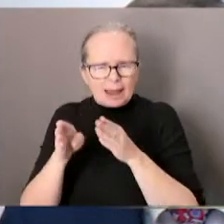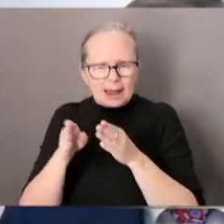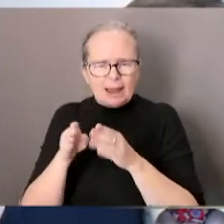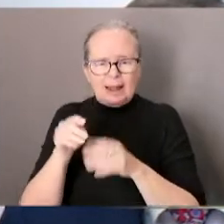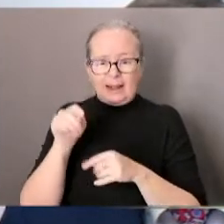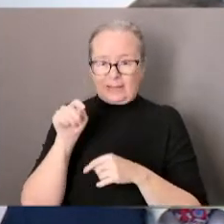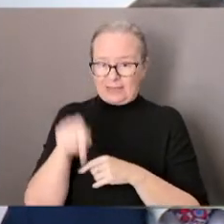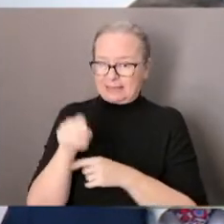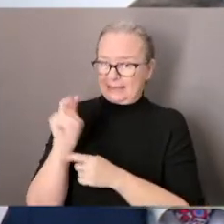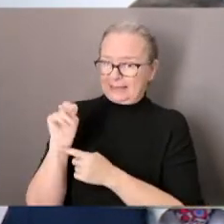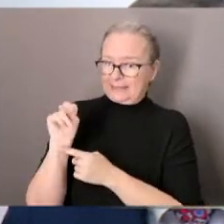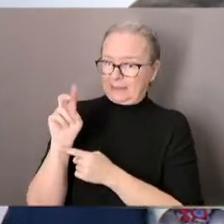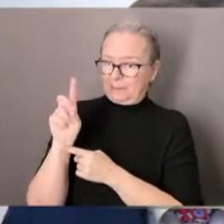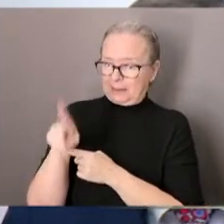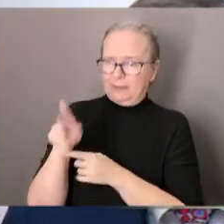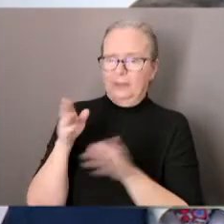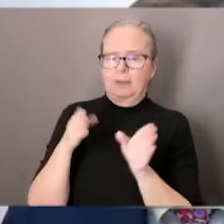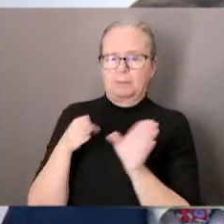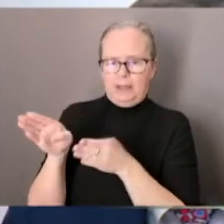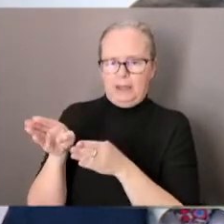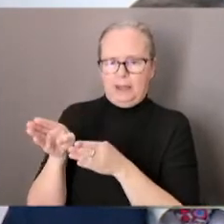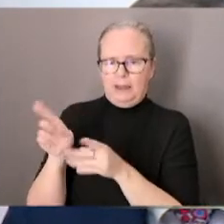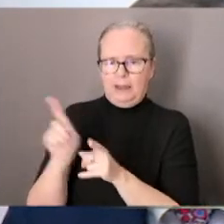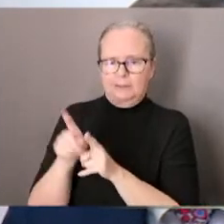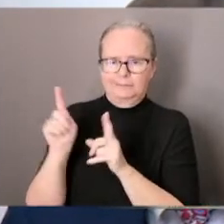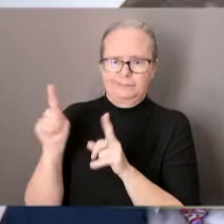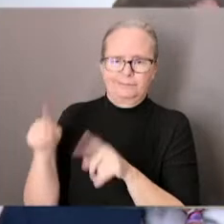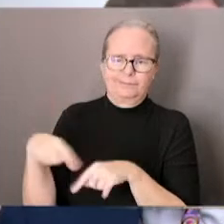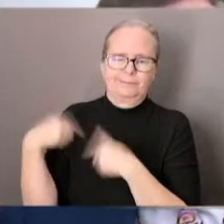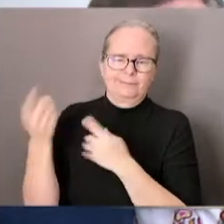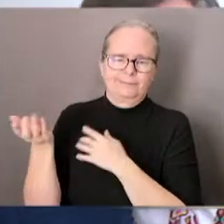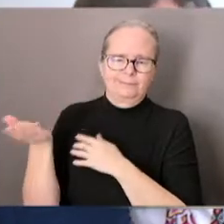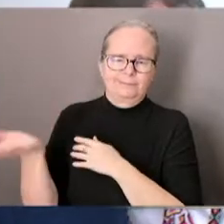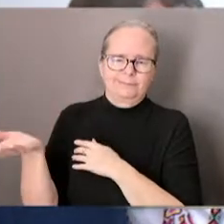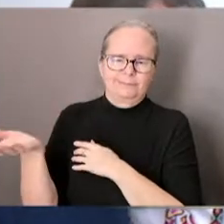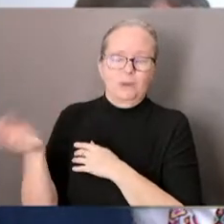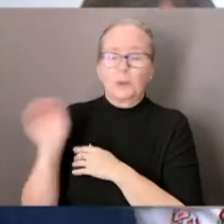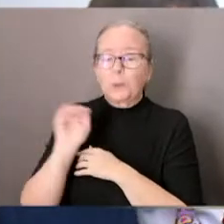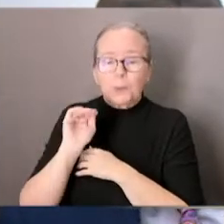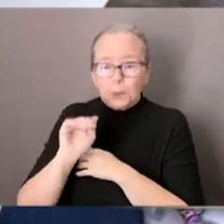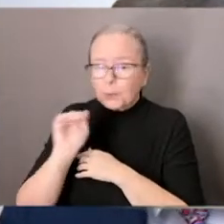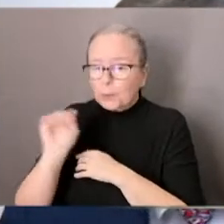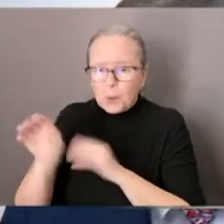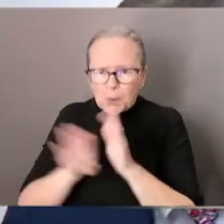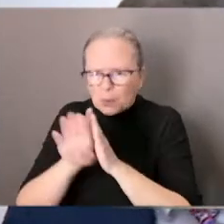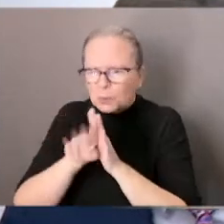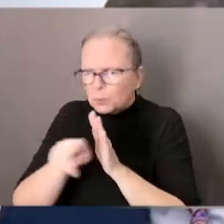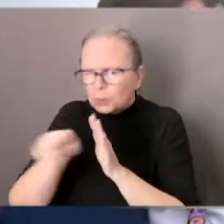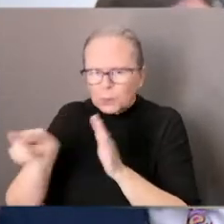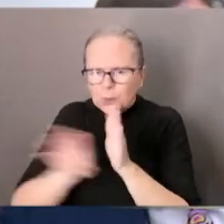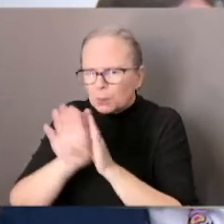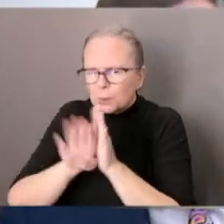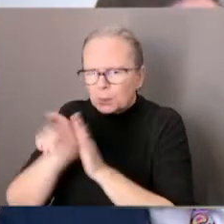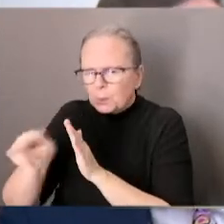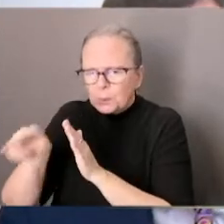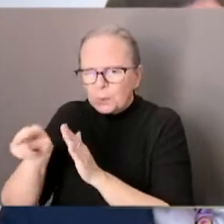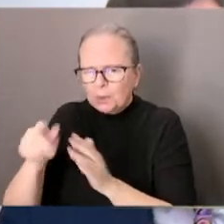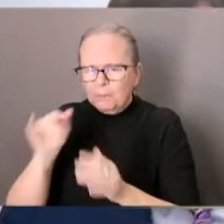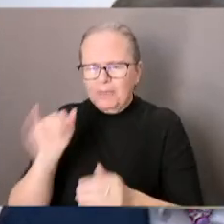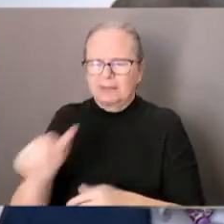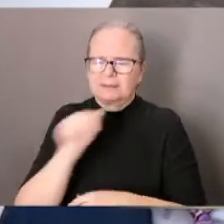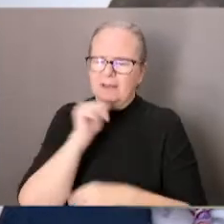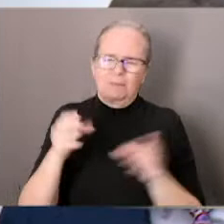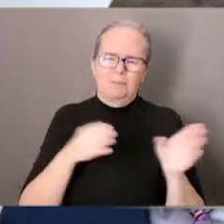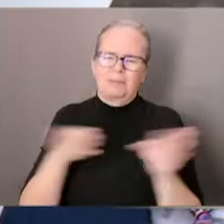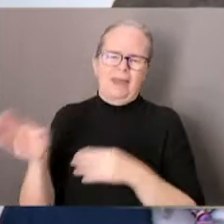a plan to ask other people to come forward with the plan Mr Speaker that's not a plan we have a plan to create jobs and great wealth for albertans